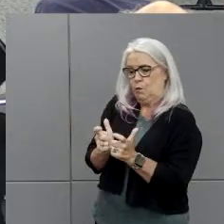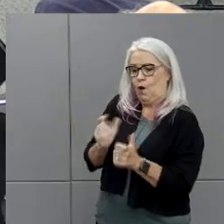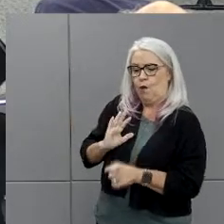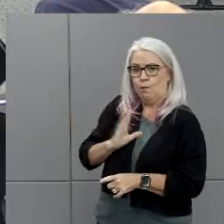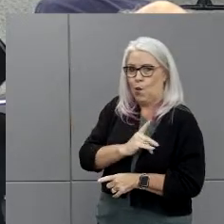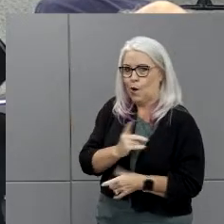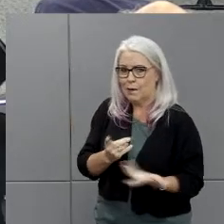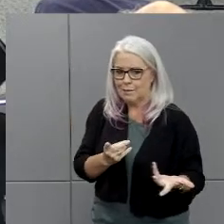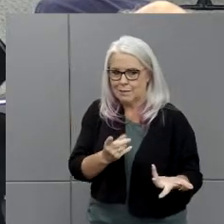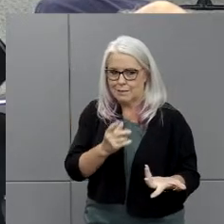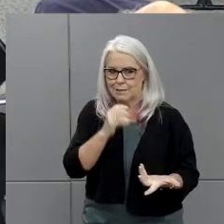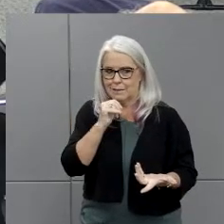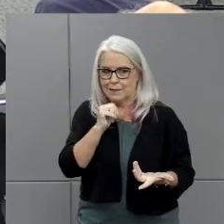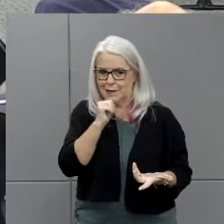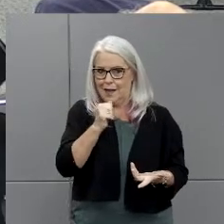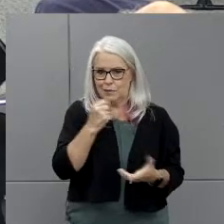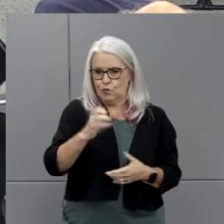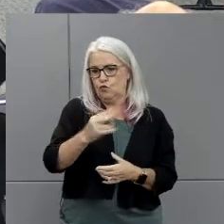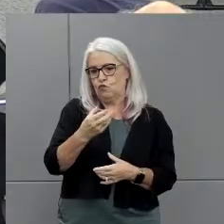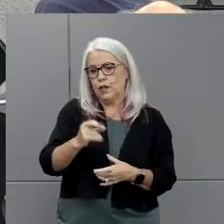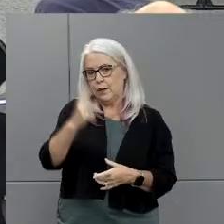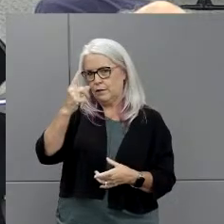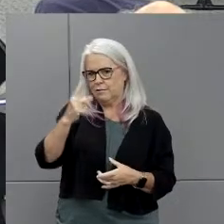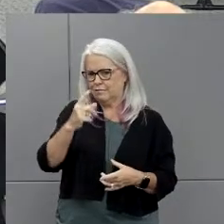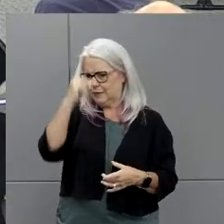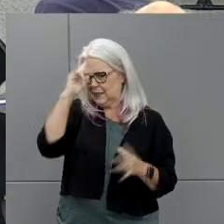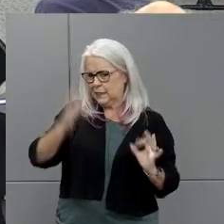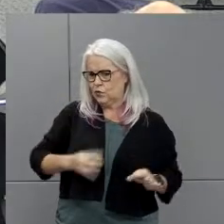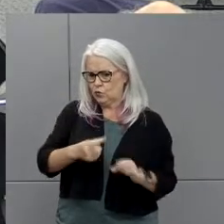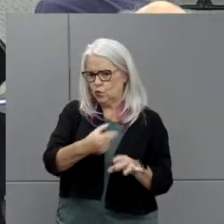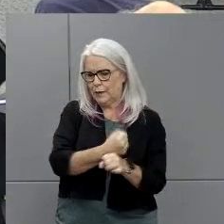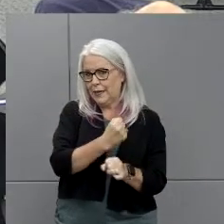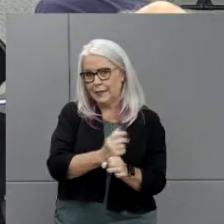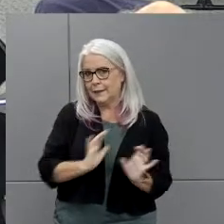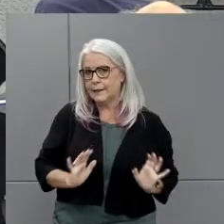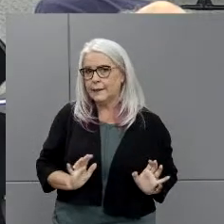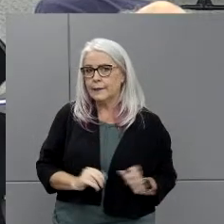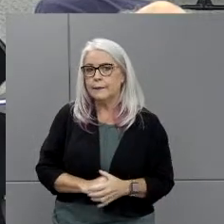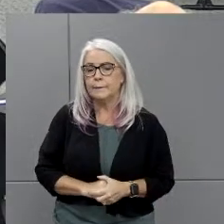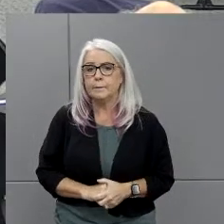not the chairperson's prerogative to do that.